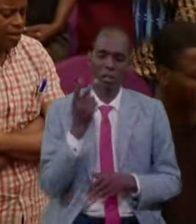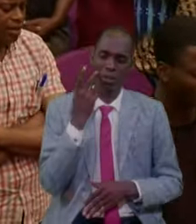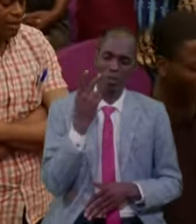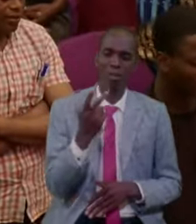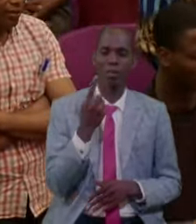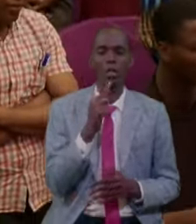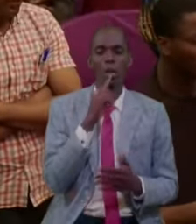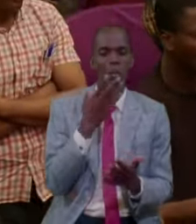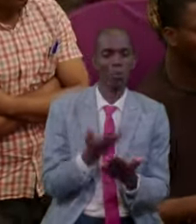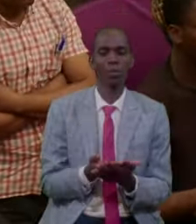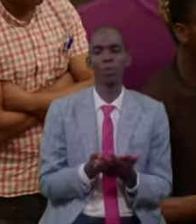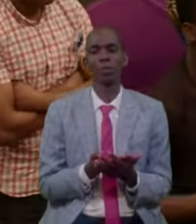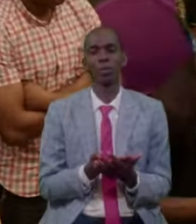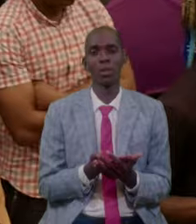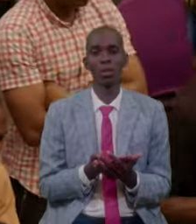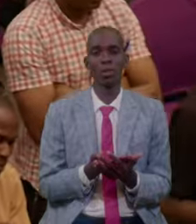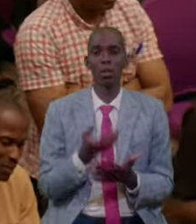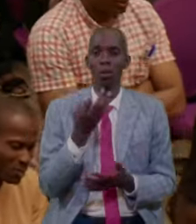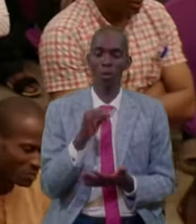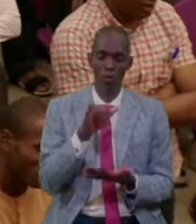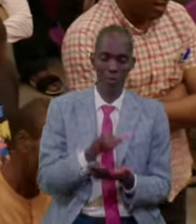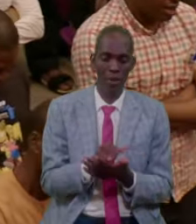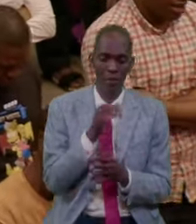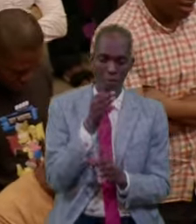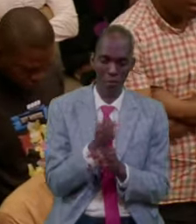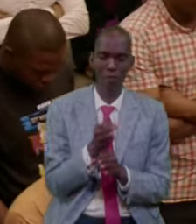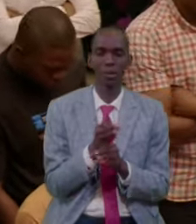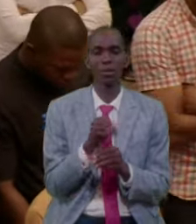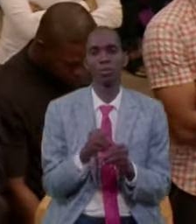proof of that faith.